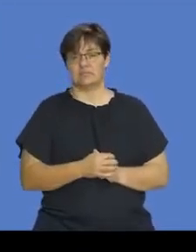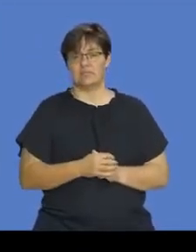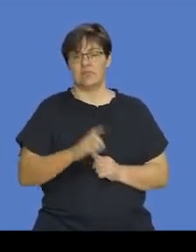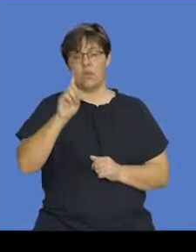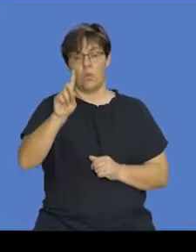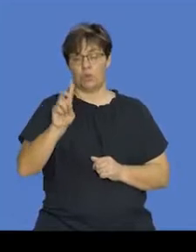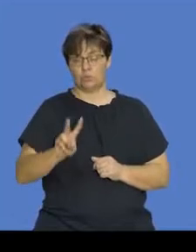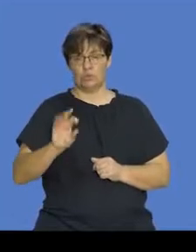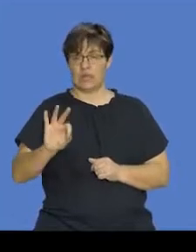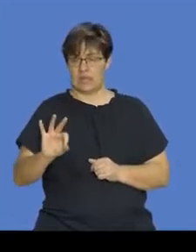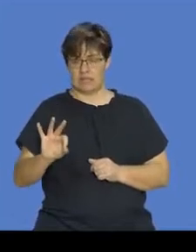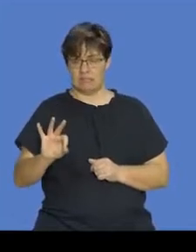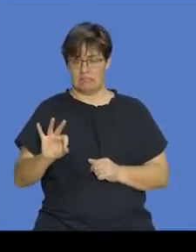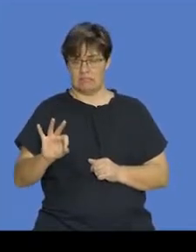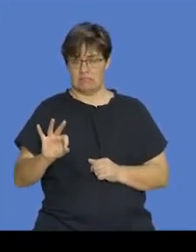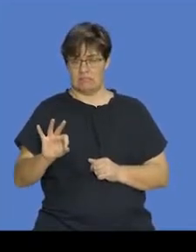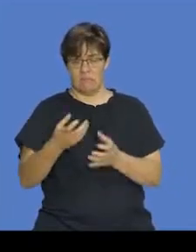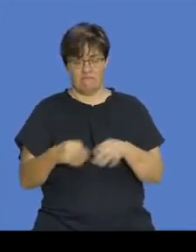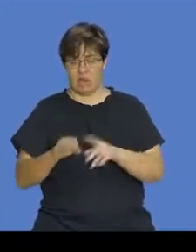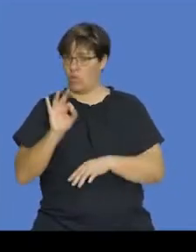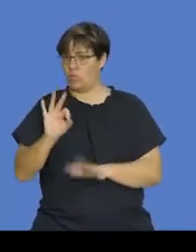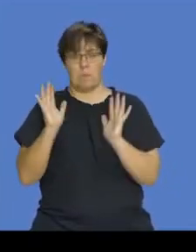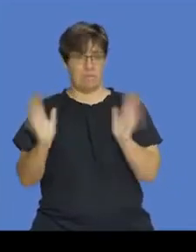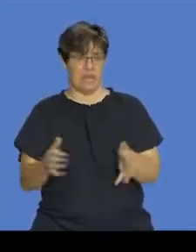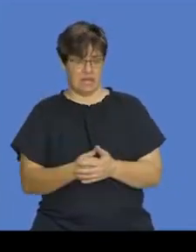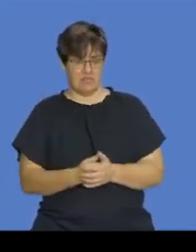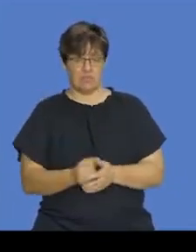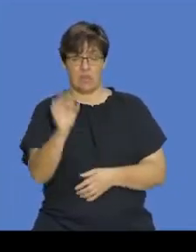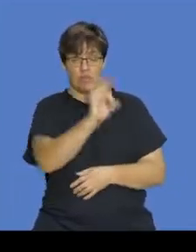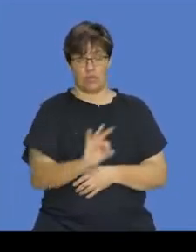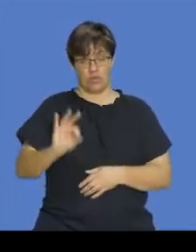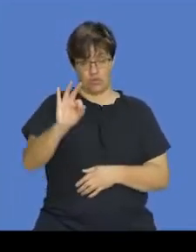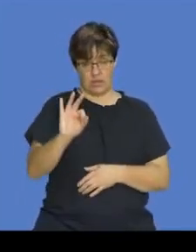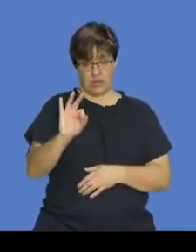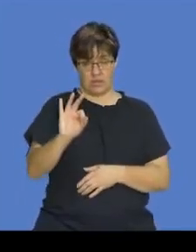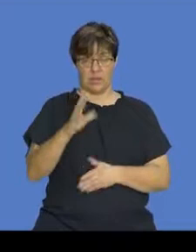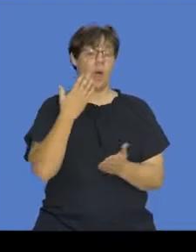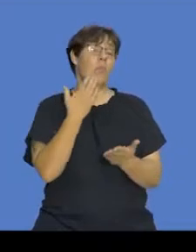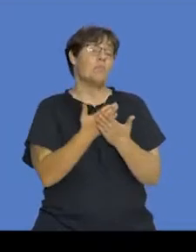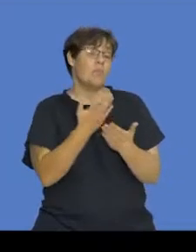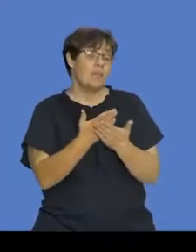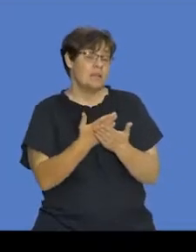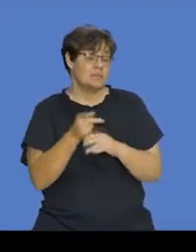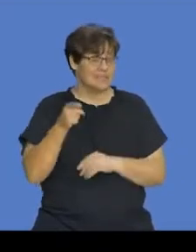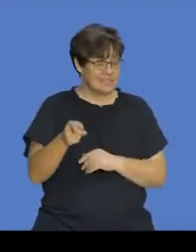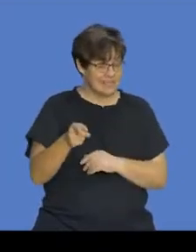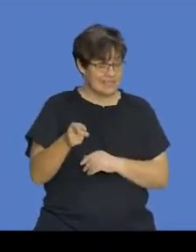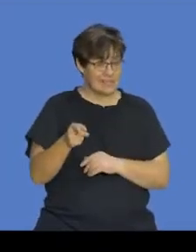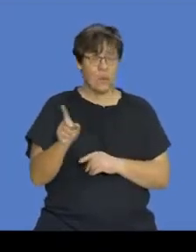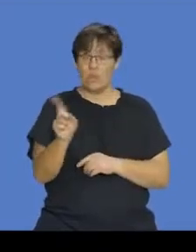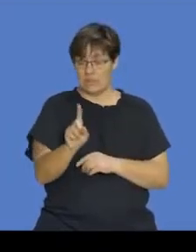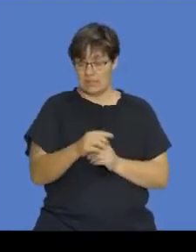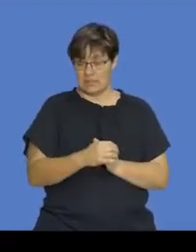to be 3 values, 1, 2, and 3. So there are 3 values. So the probability